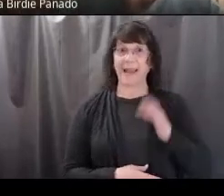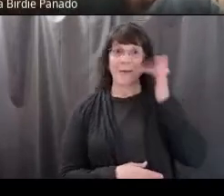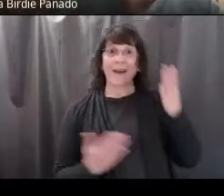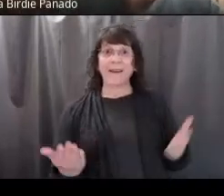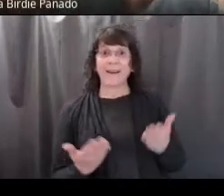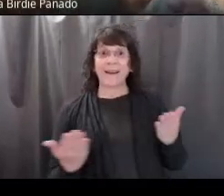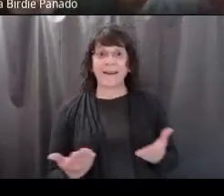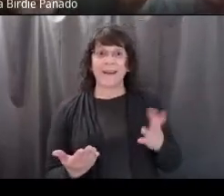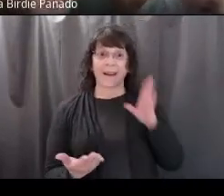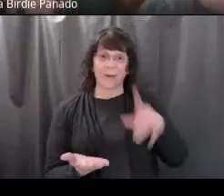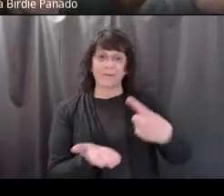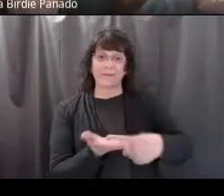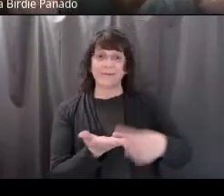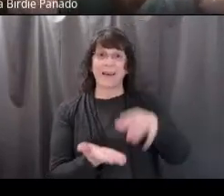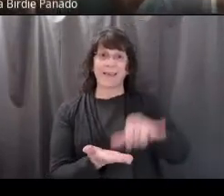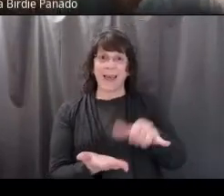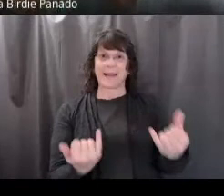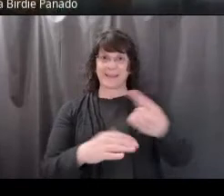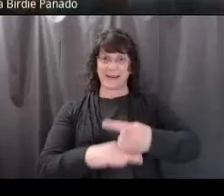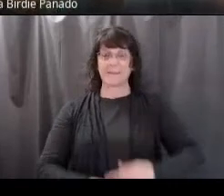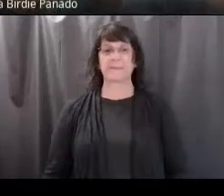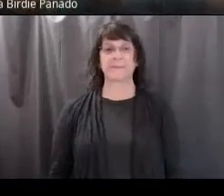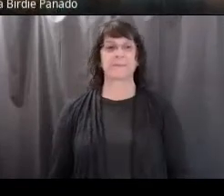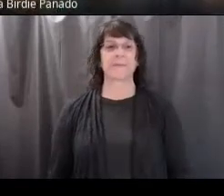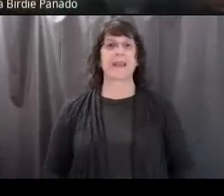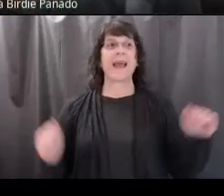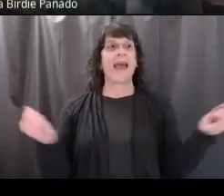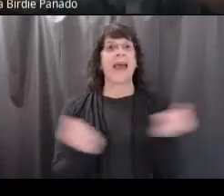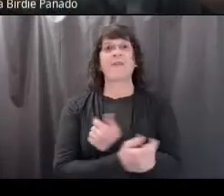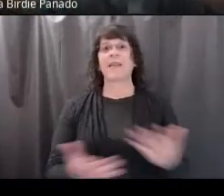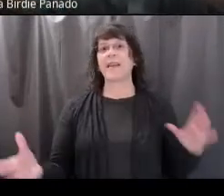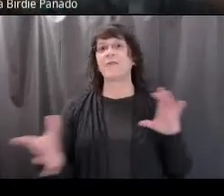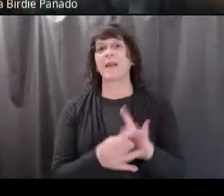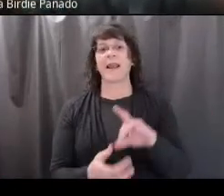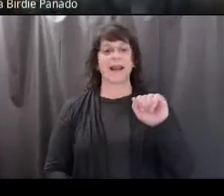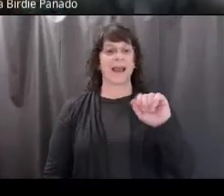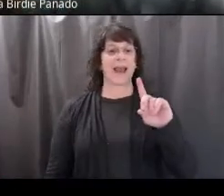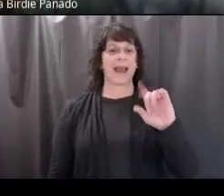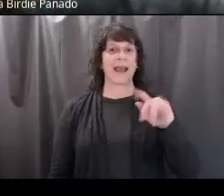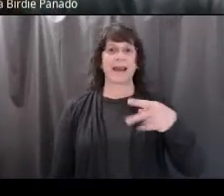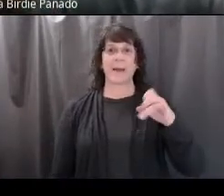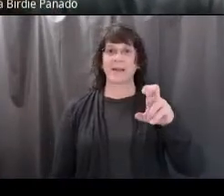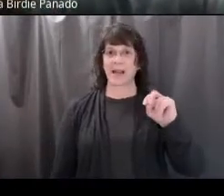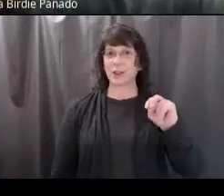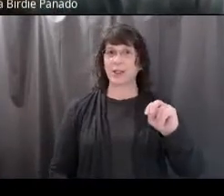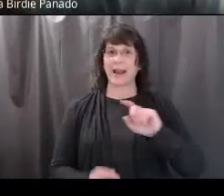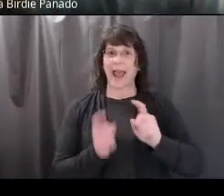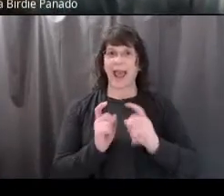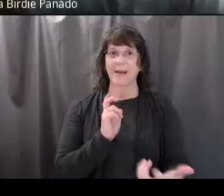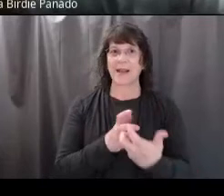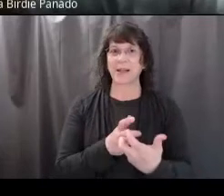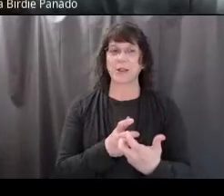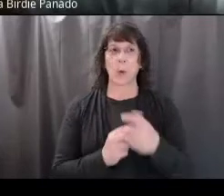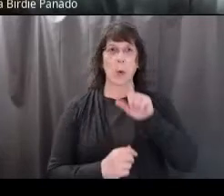because that is what we are going to be talking about today, is all things adaptation and the cool things that